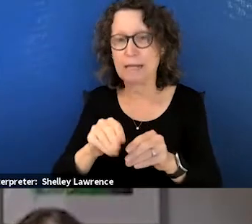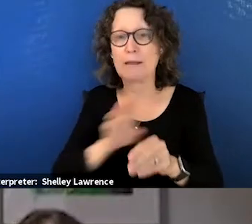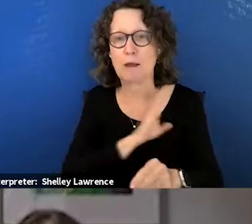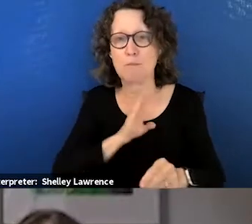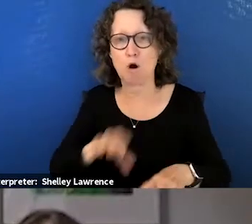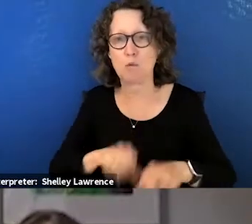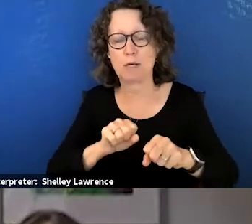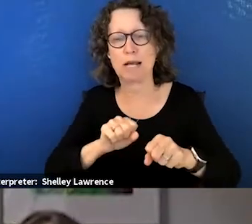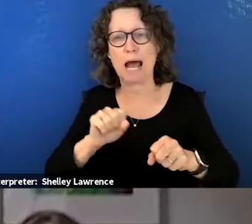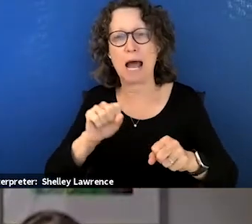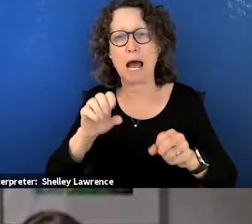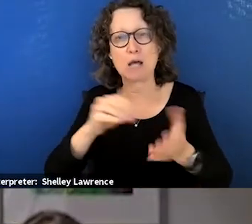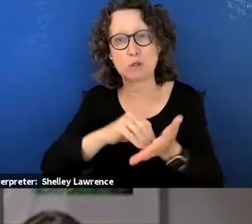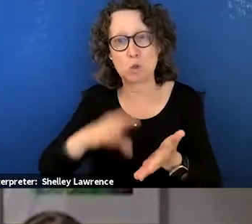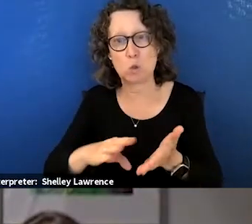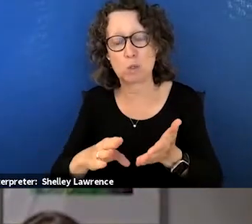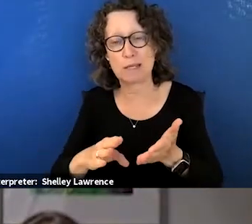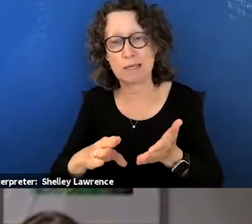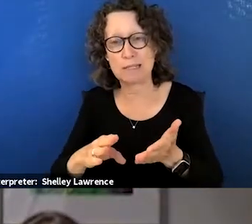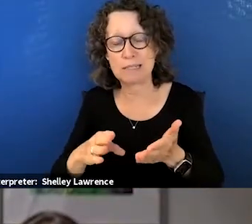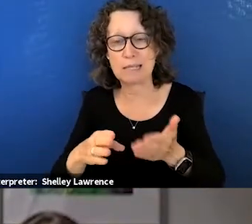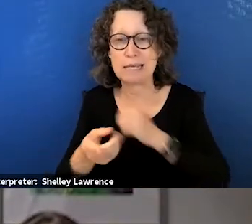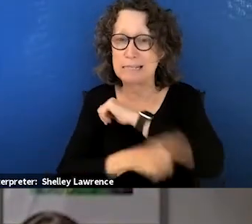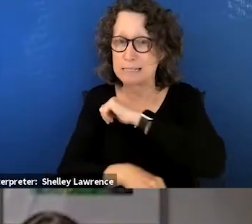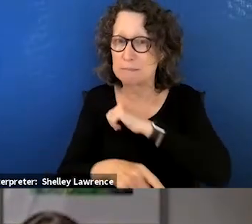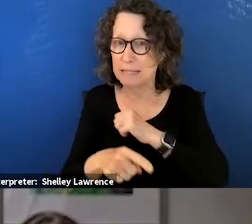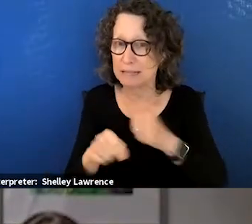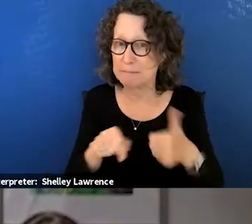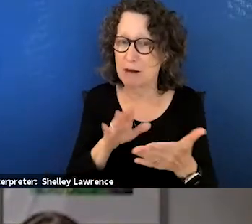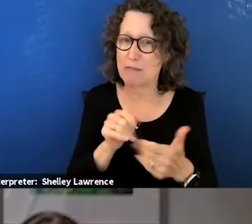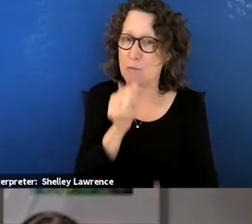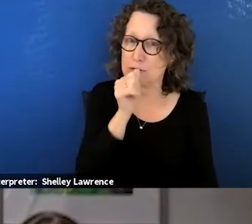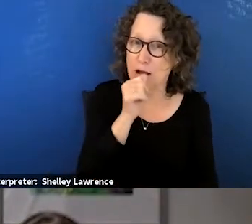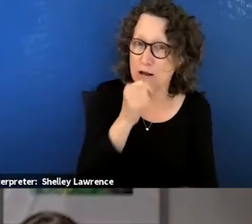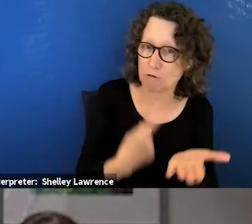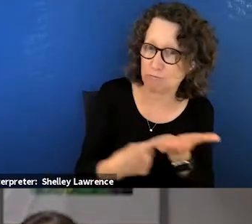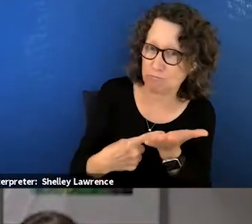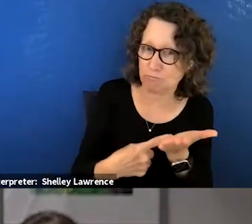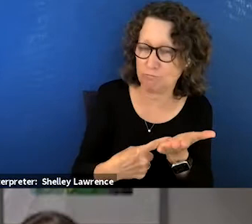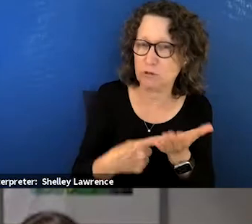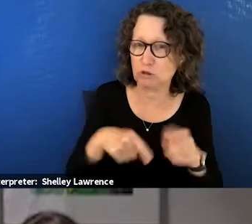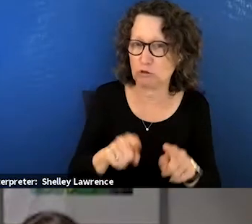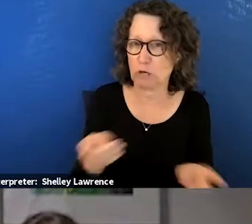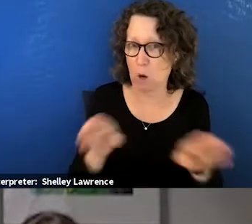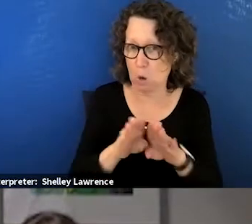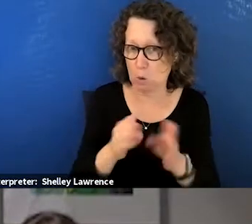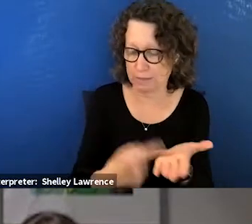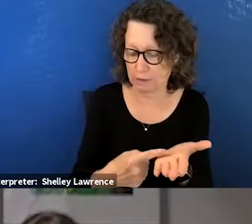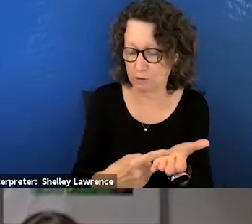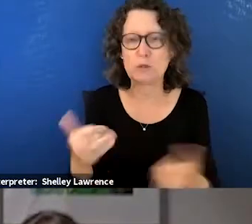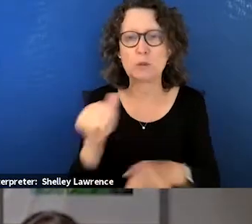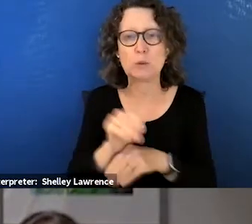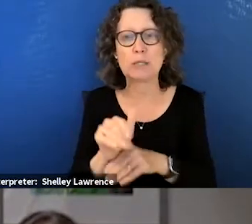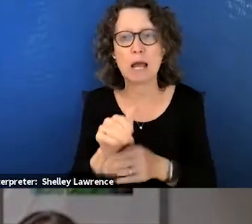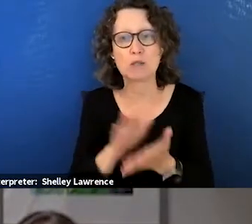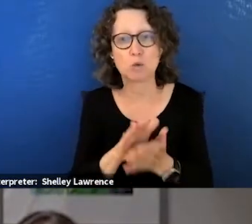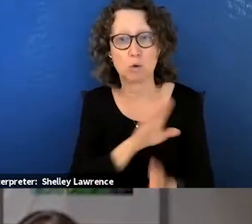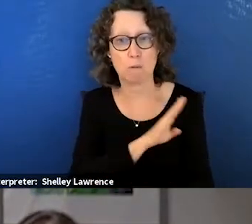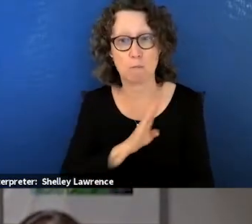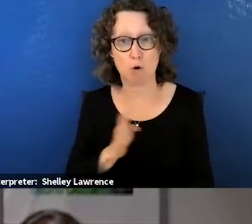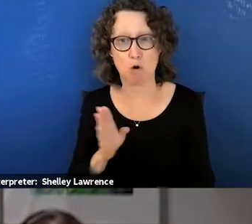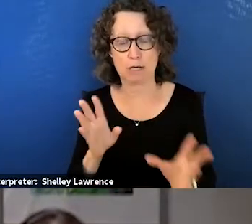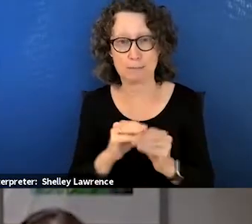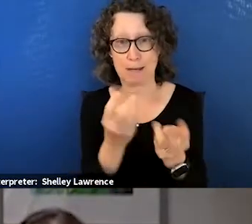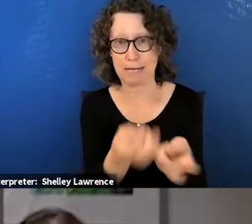a student discipline matter, which was confidentially reviewed and discussed in closed session. Tonight, the school board is again meeting in